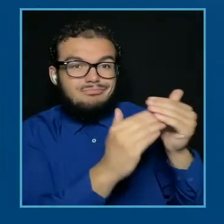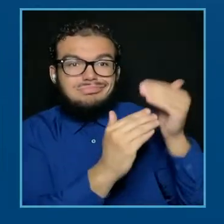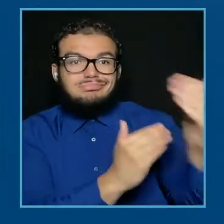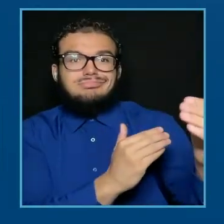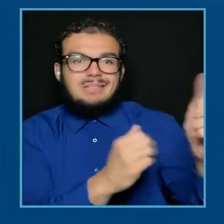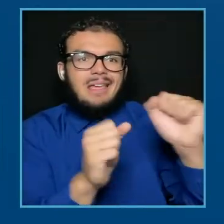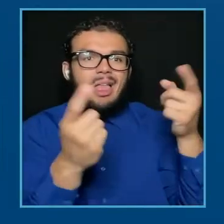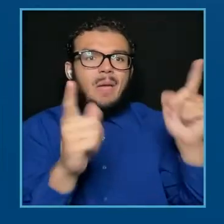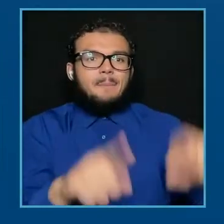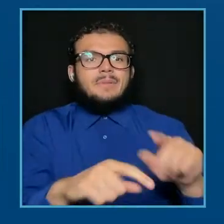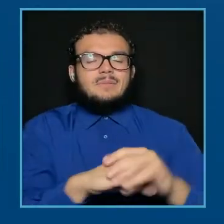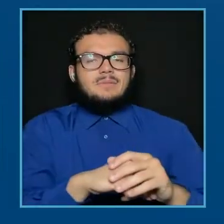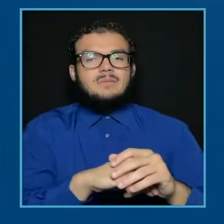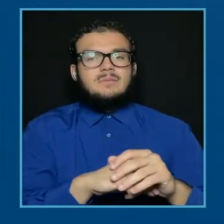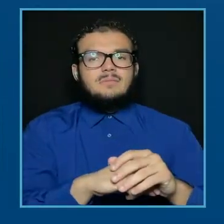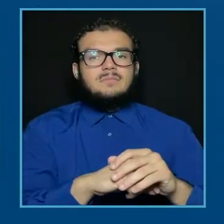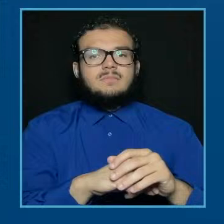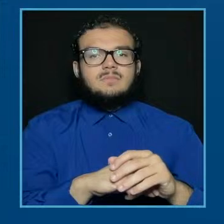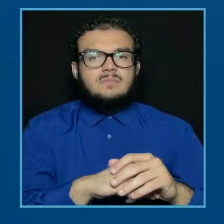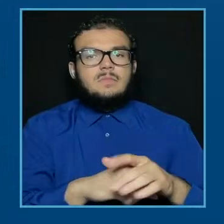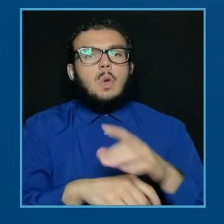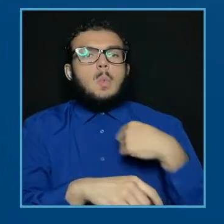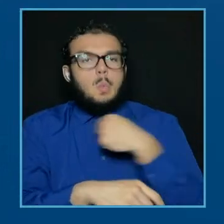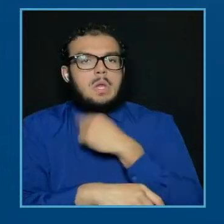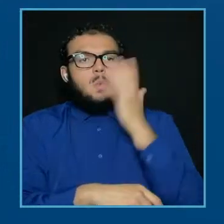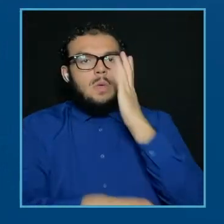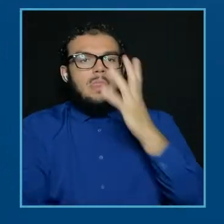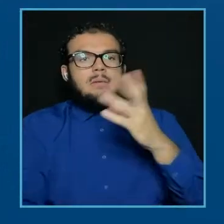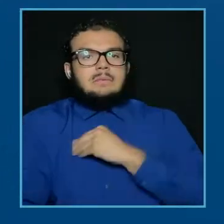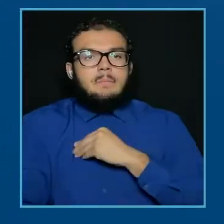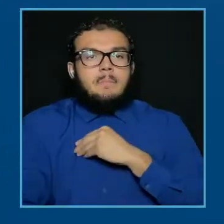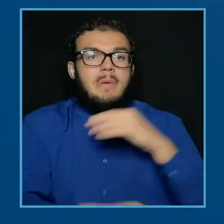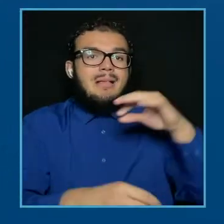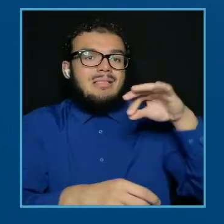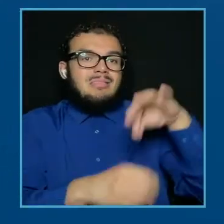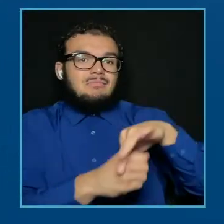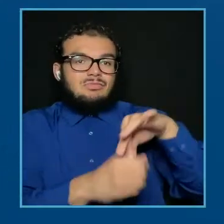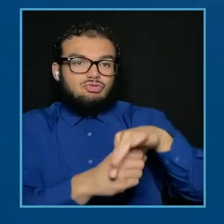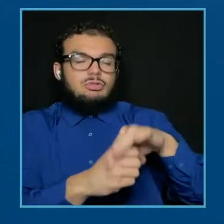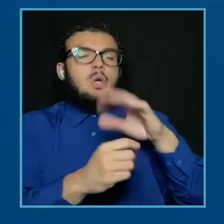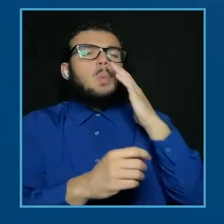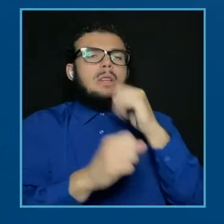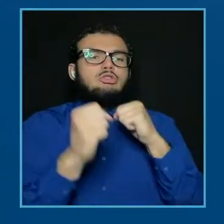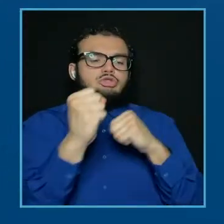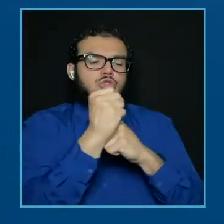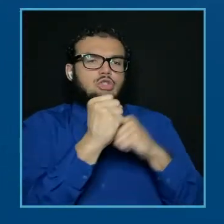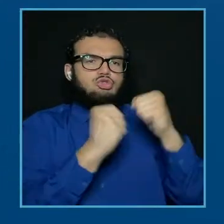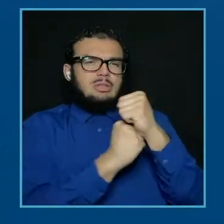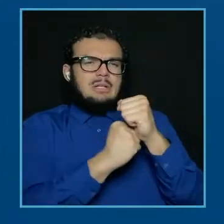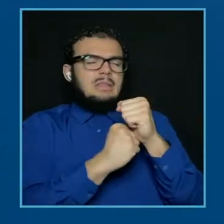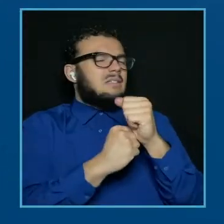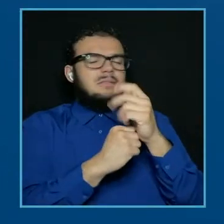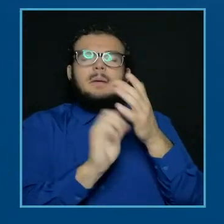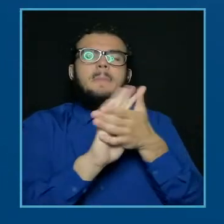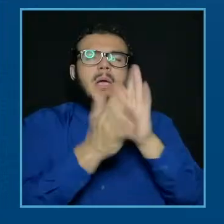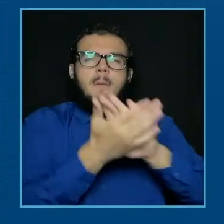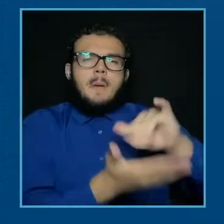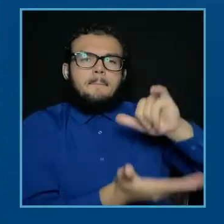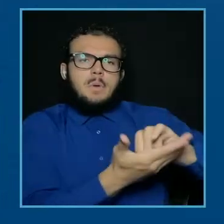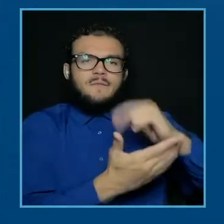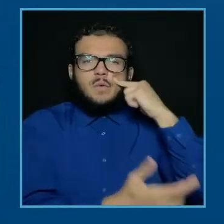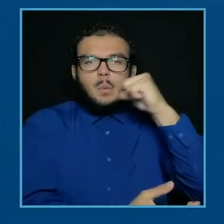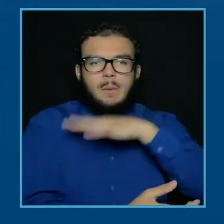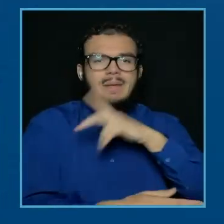that we will accept an election that structurally made it impossible for women to win